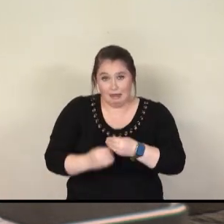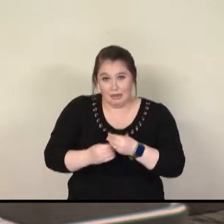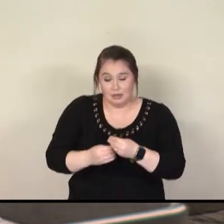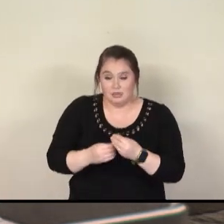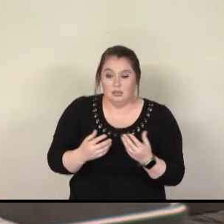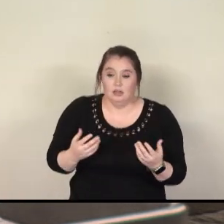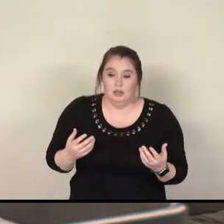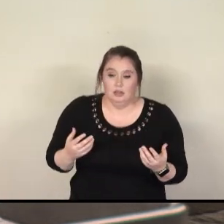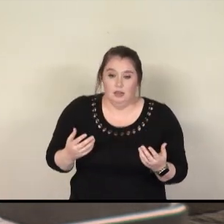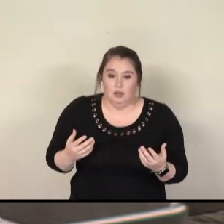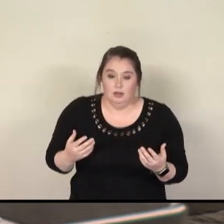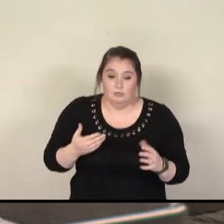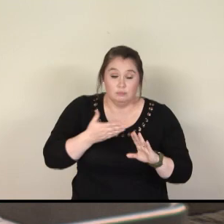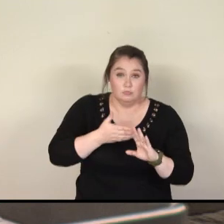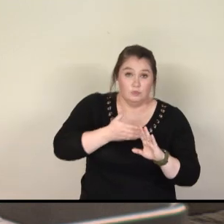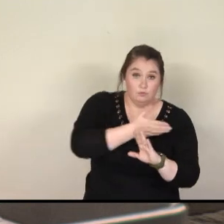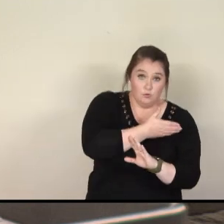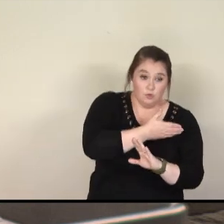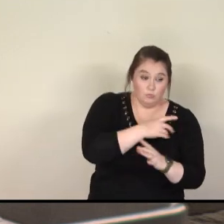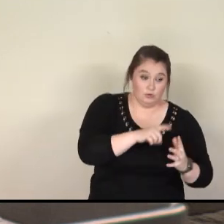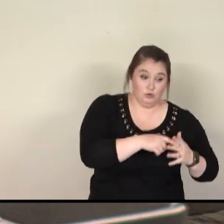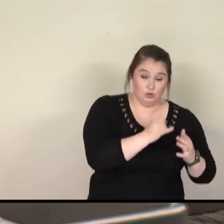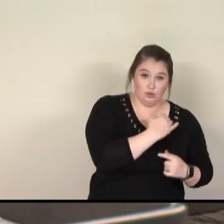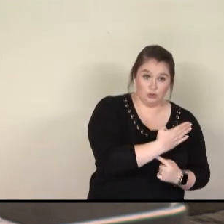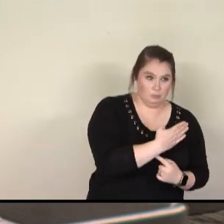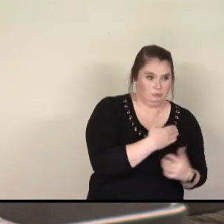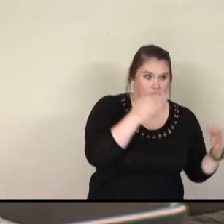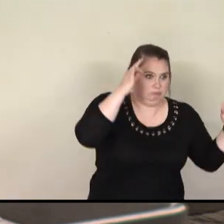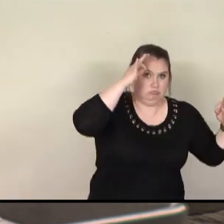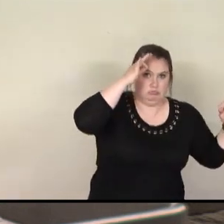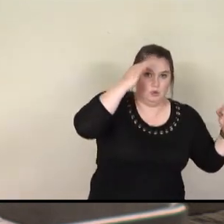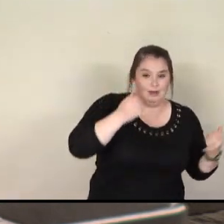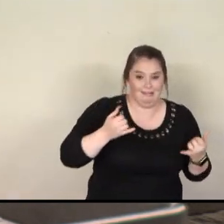that was not anticipated prior, so it is appropriate.